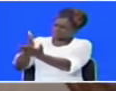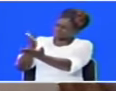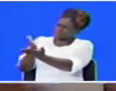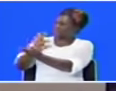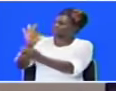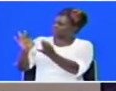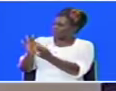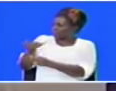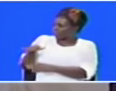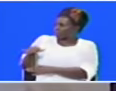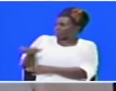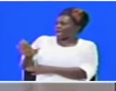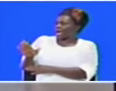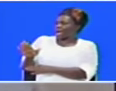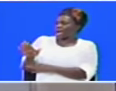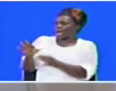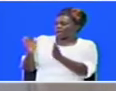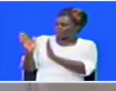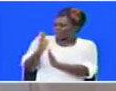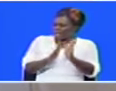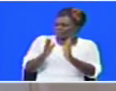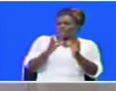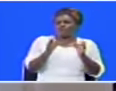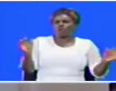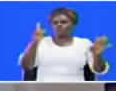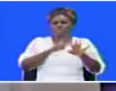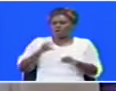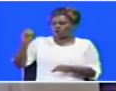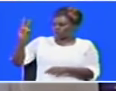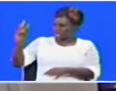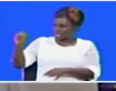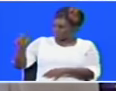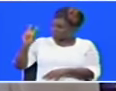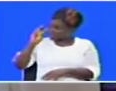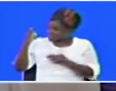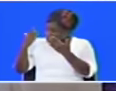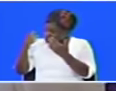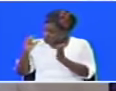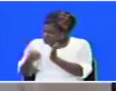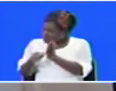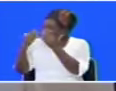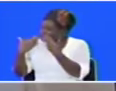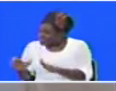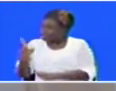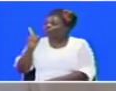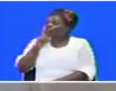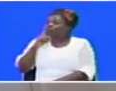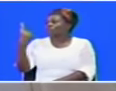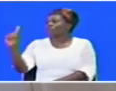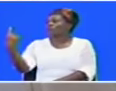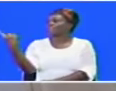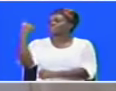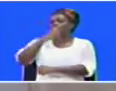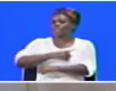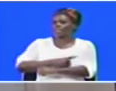because they've taken a lot of time to prepare? ODM has been there. You've seen the trouble that they've gone through. And tomorrow is day one